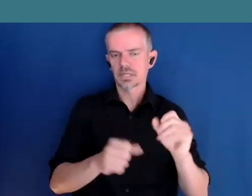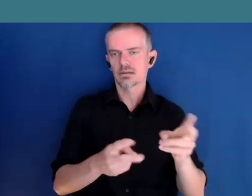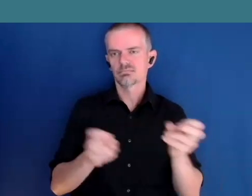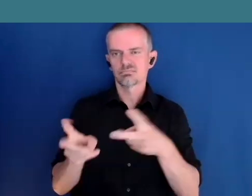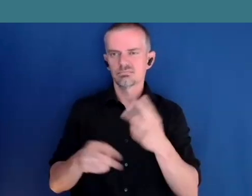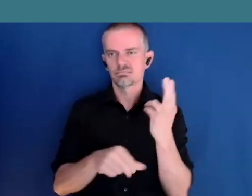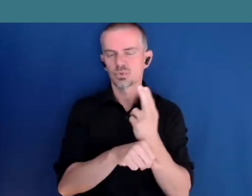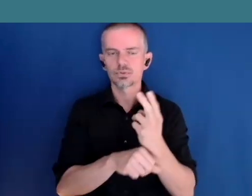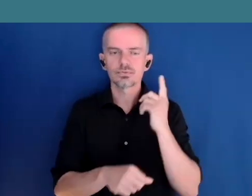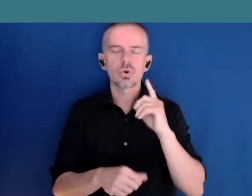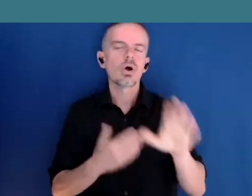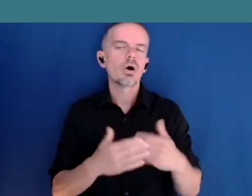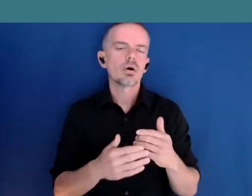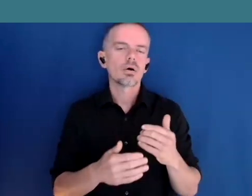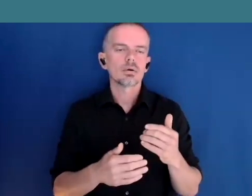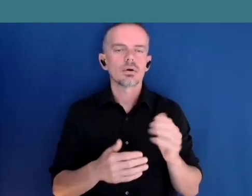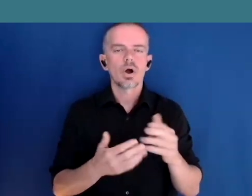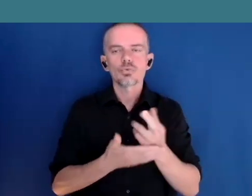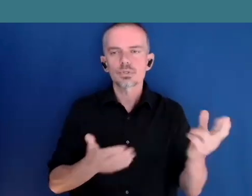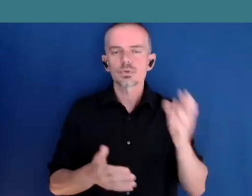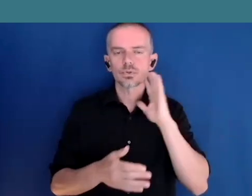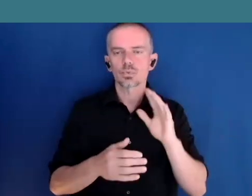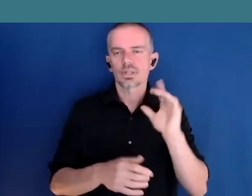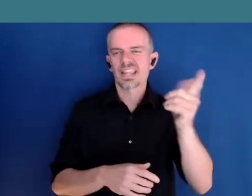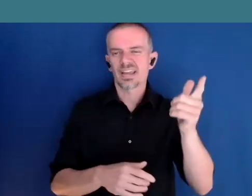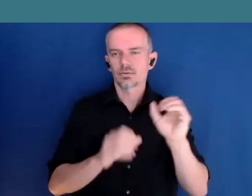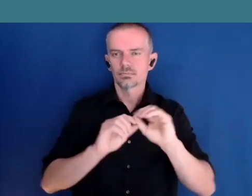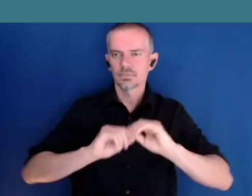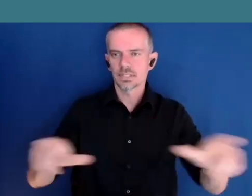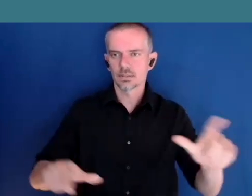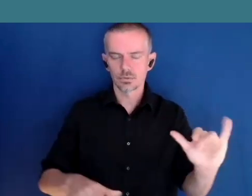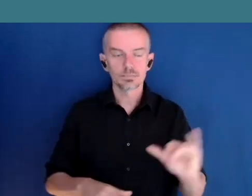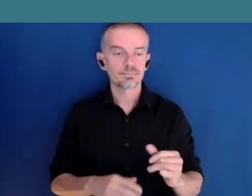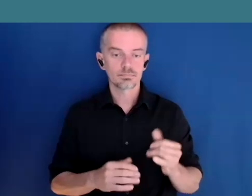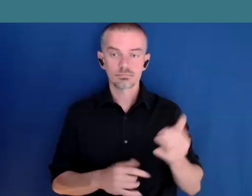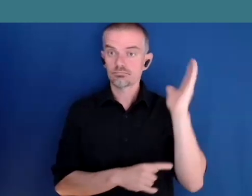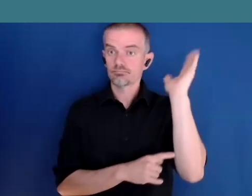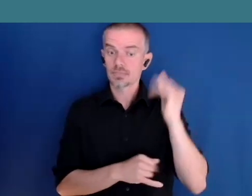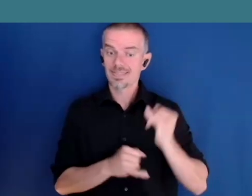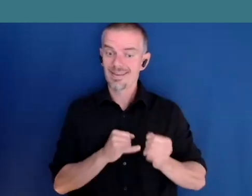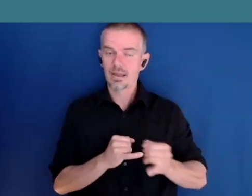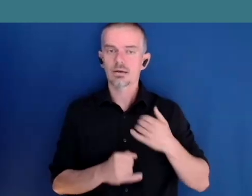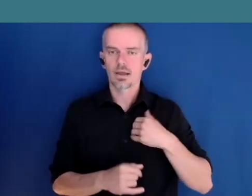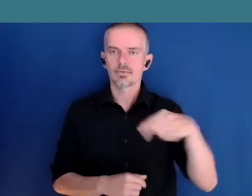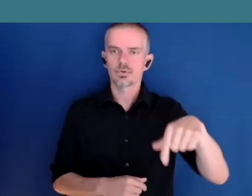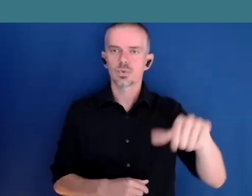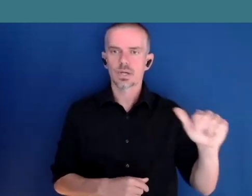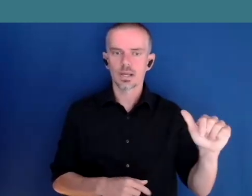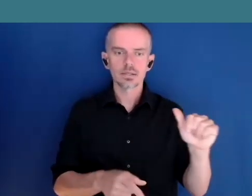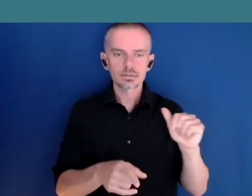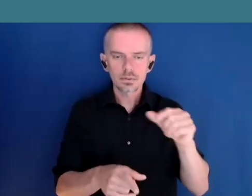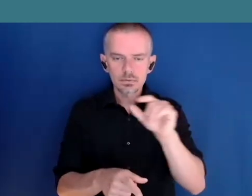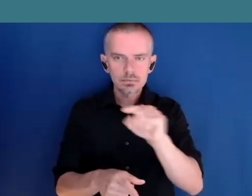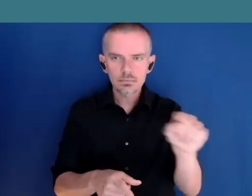email. We will have some Q&A time at the end of this session, so feel free to use that Q&A box to drop